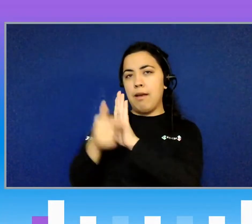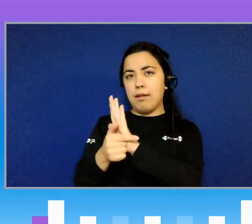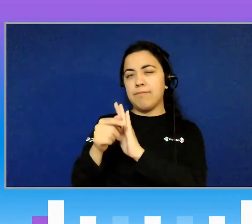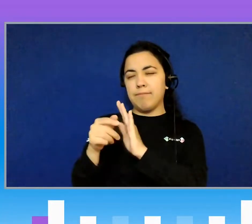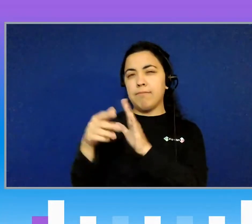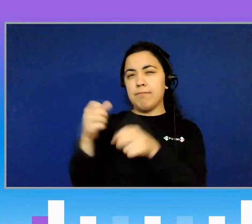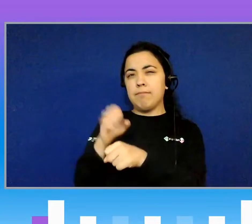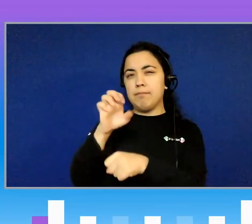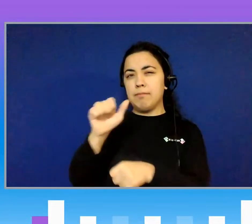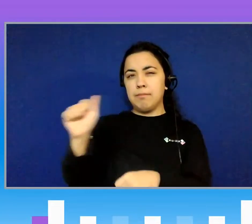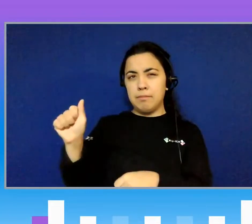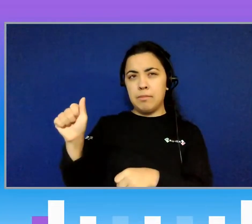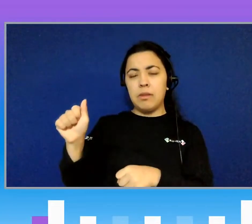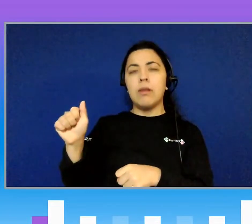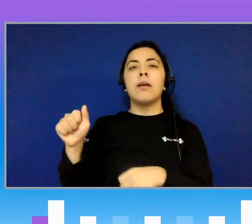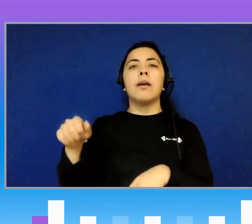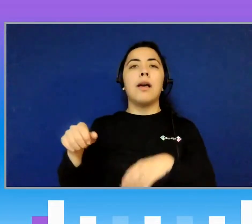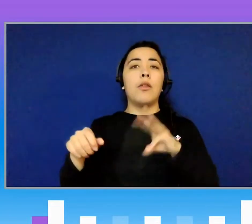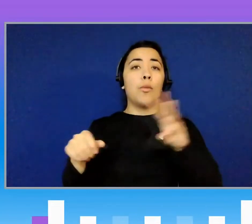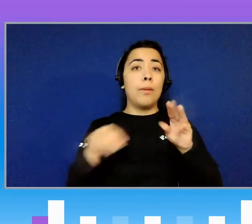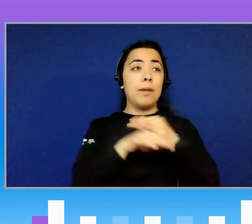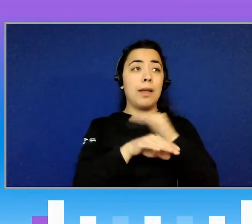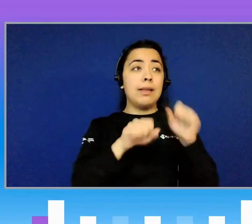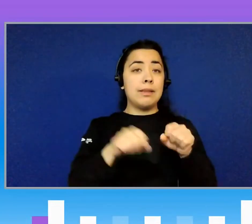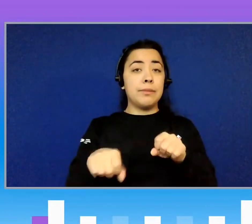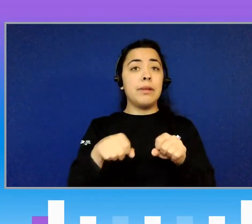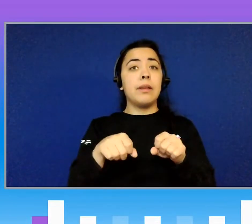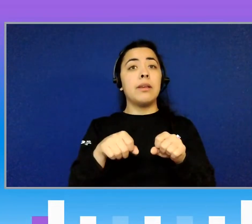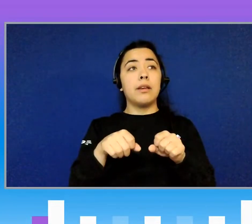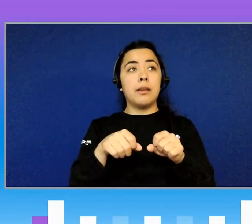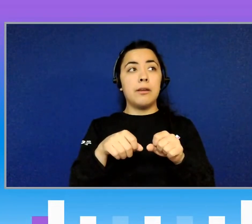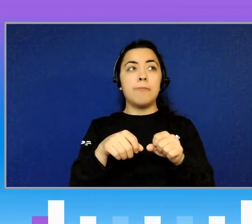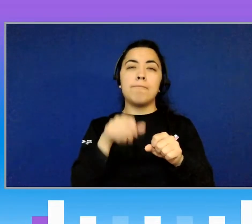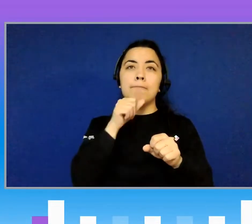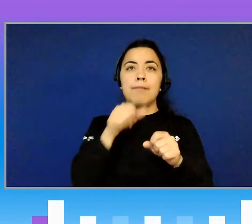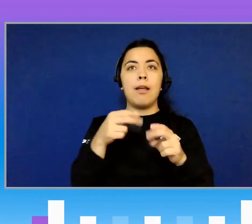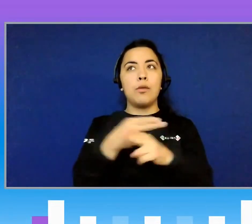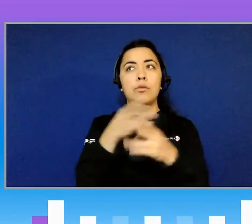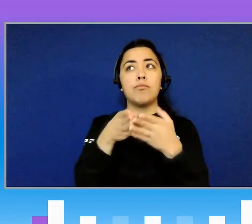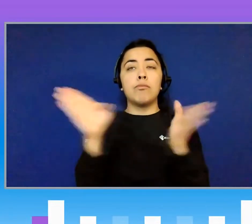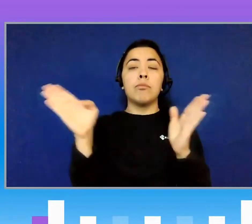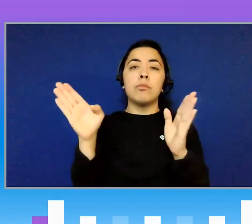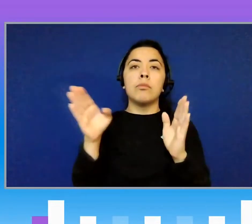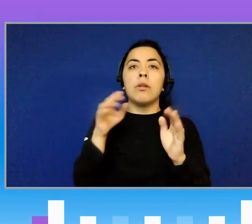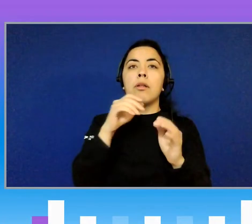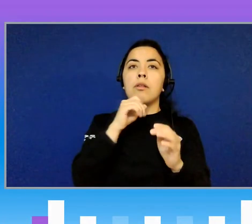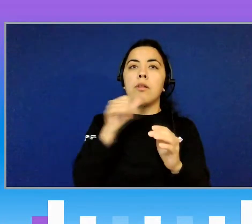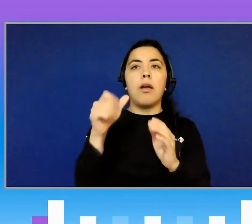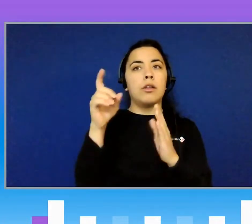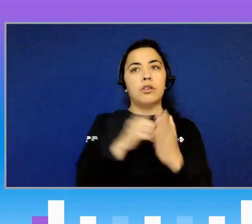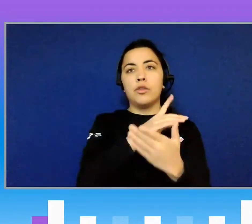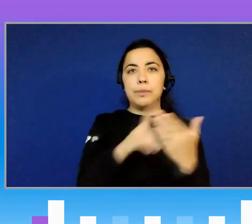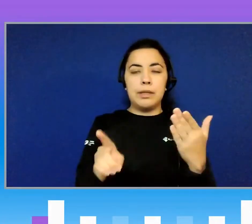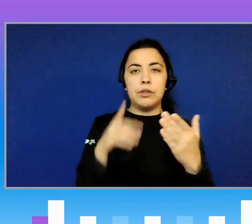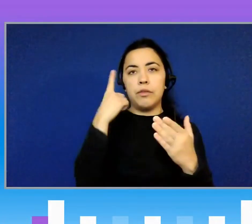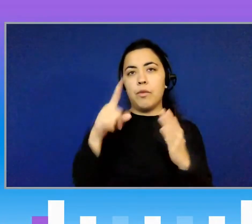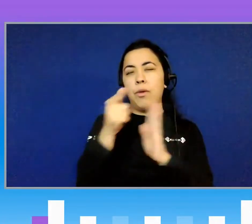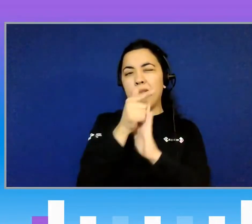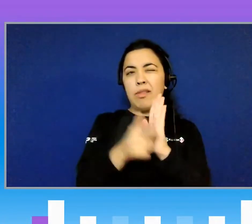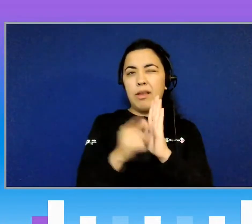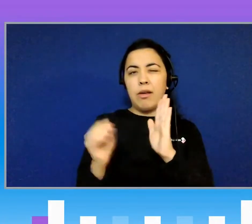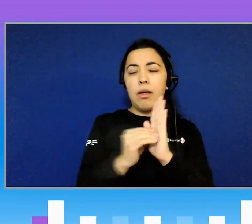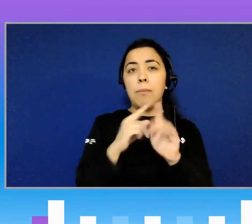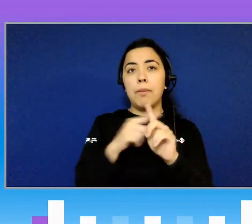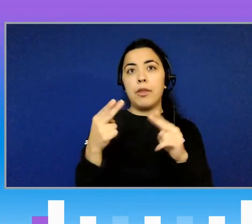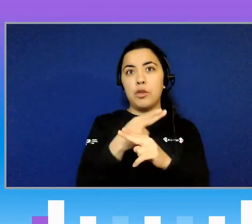Accessibility Directive, instead of using non-discrimination as a legal basis, they use one of the strongest competences of the European Union,